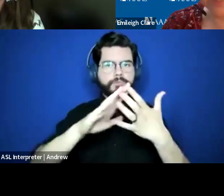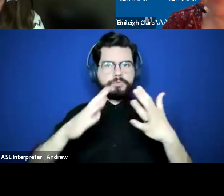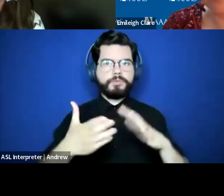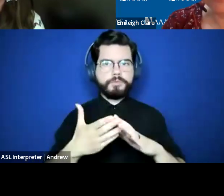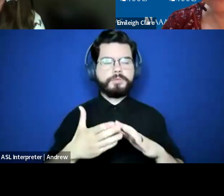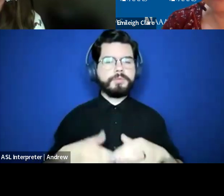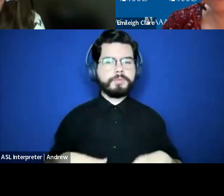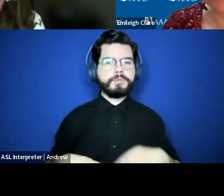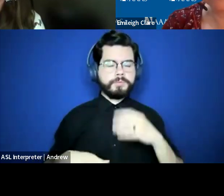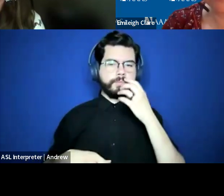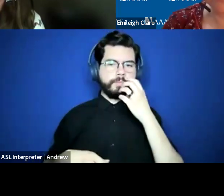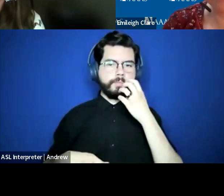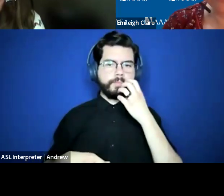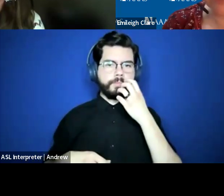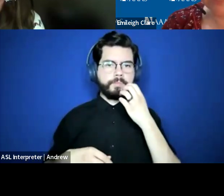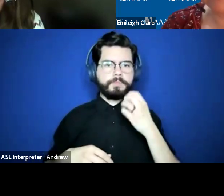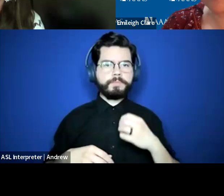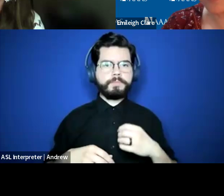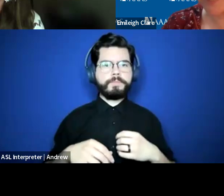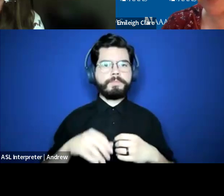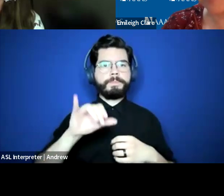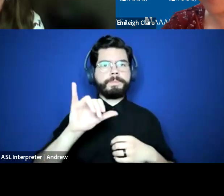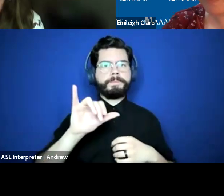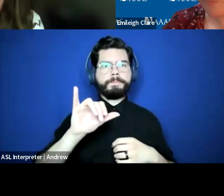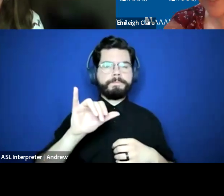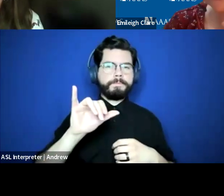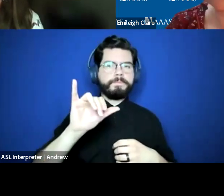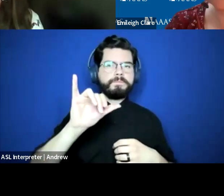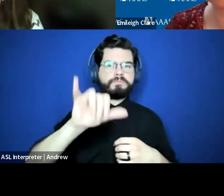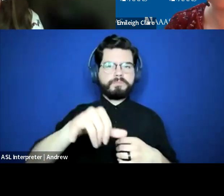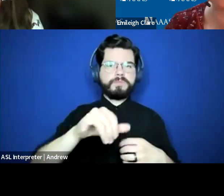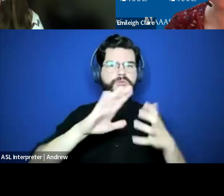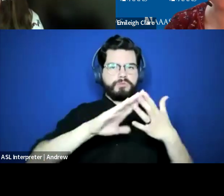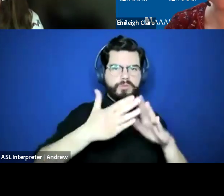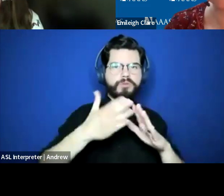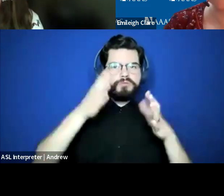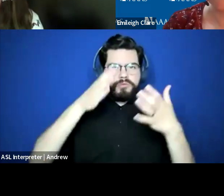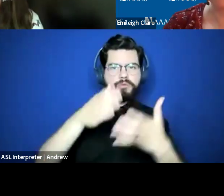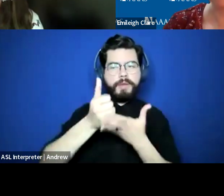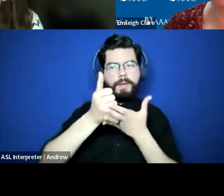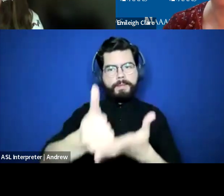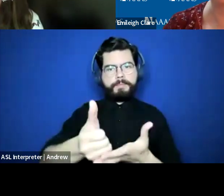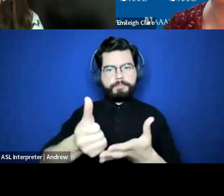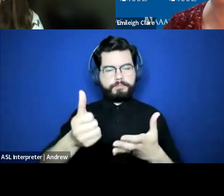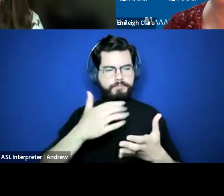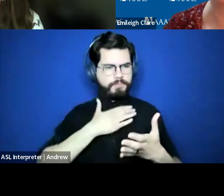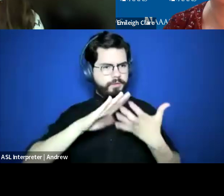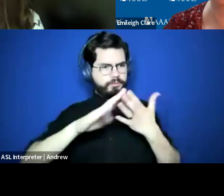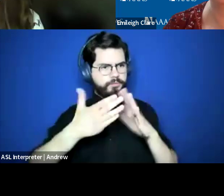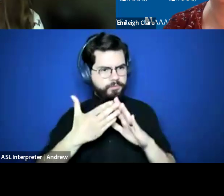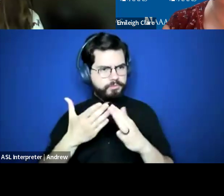working on and that are like relevant to them where they live. So those are some kind of resources out there. The